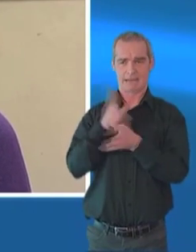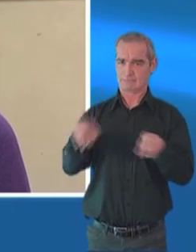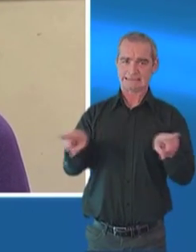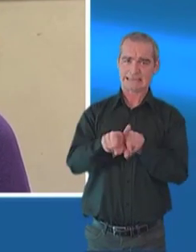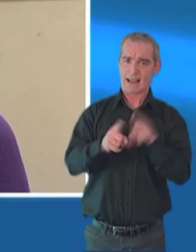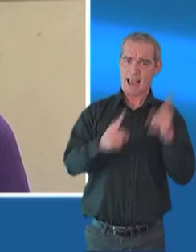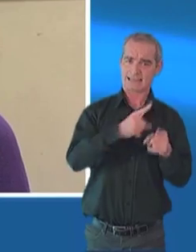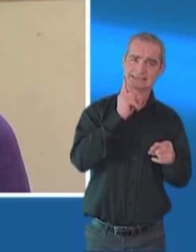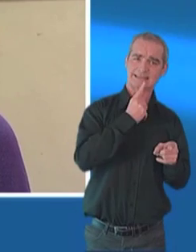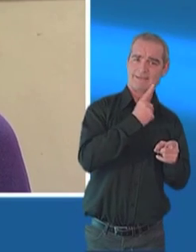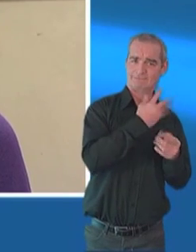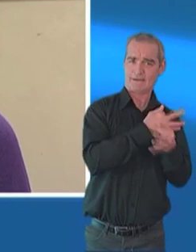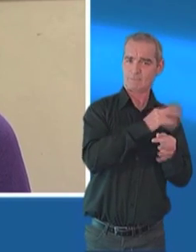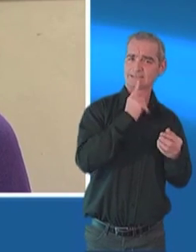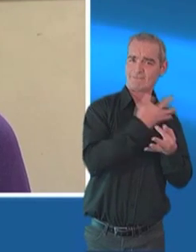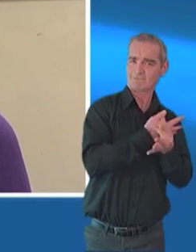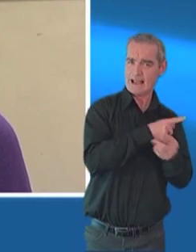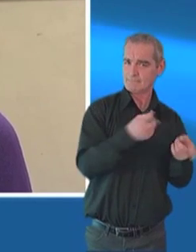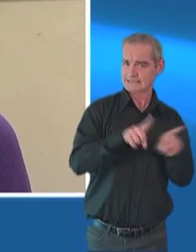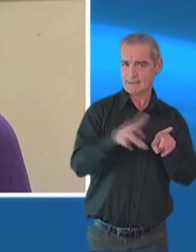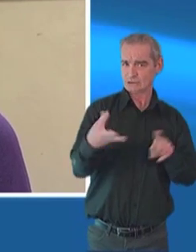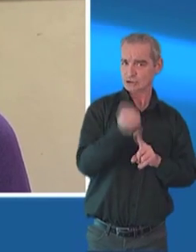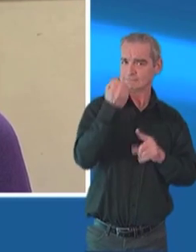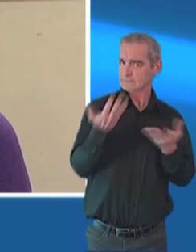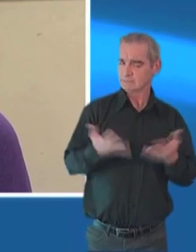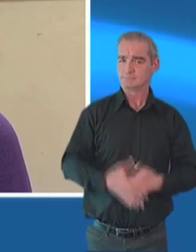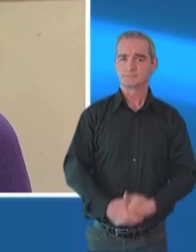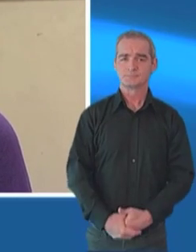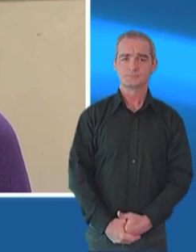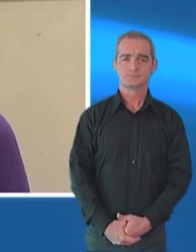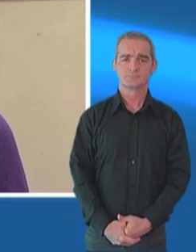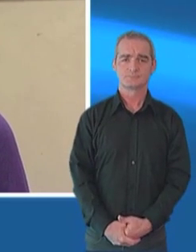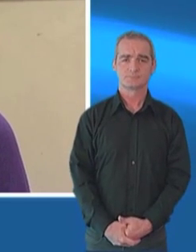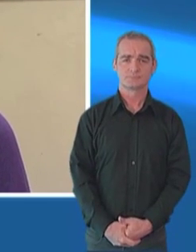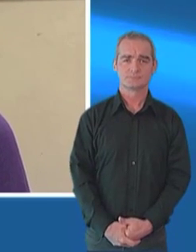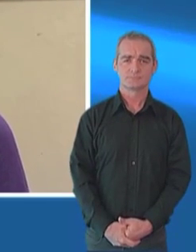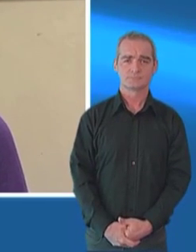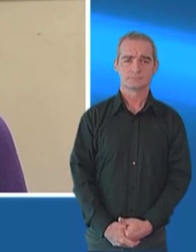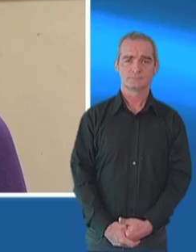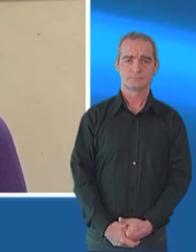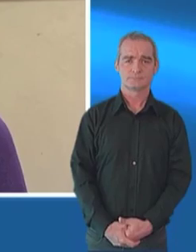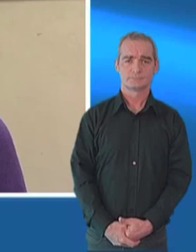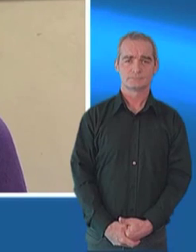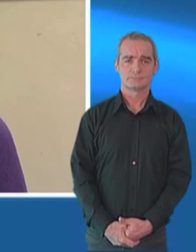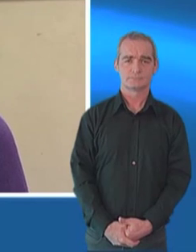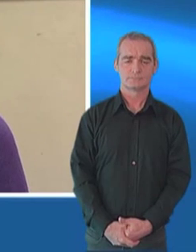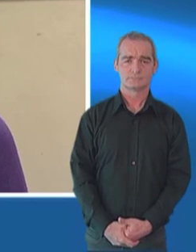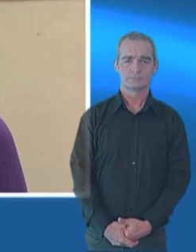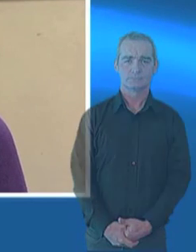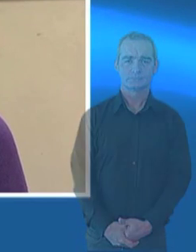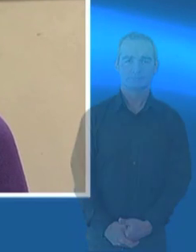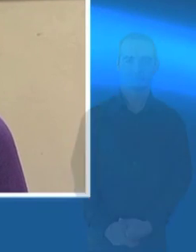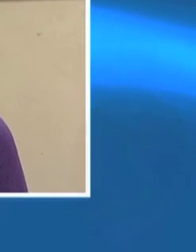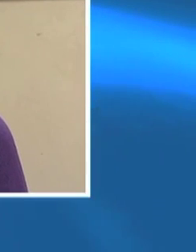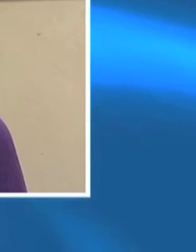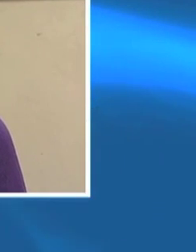written and spoken English, and they are the confident bilingual high flyers. There is no reason why deaf children in hearing